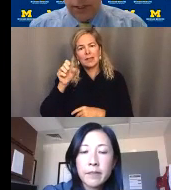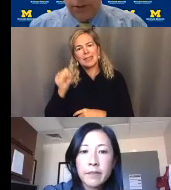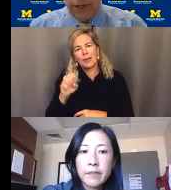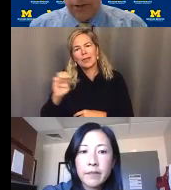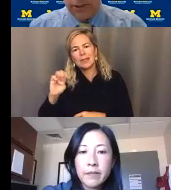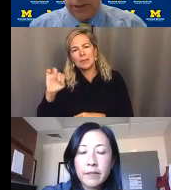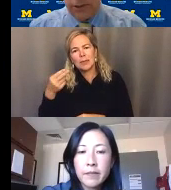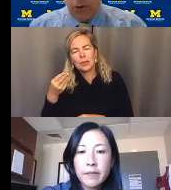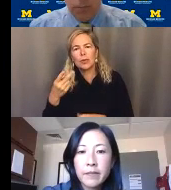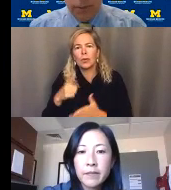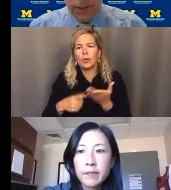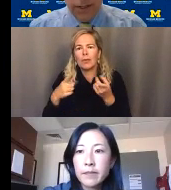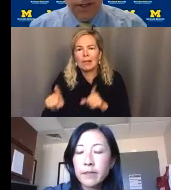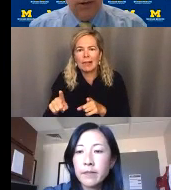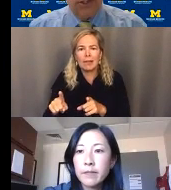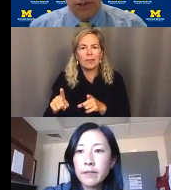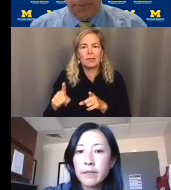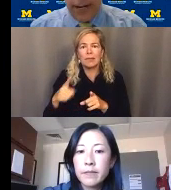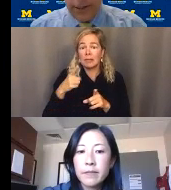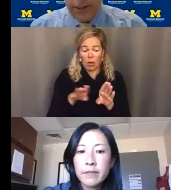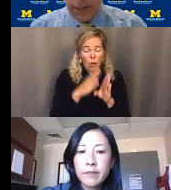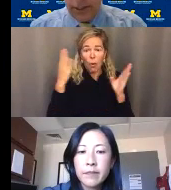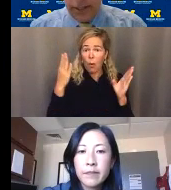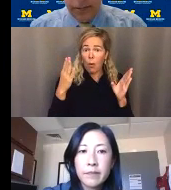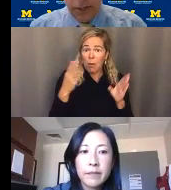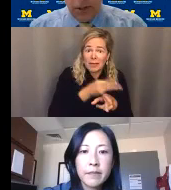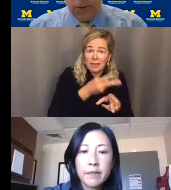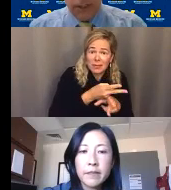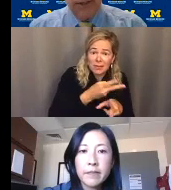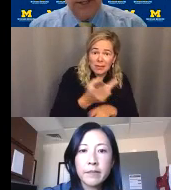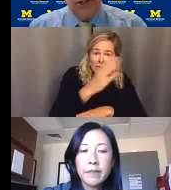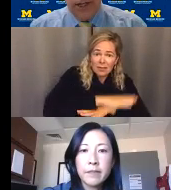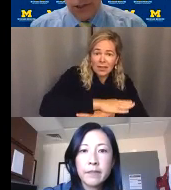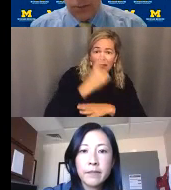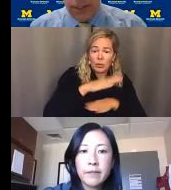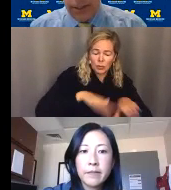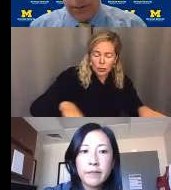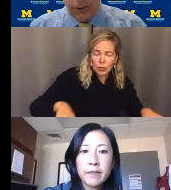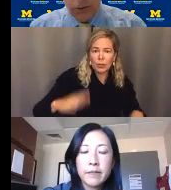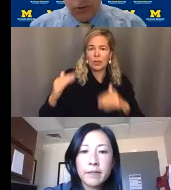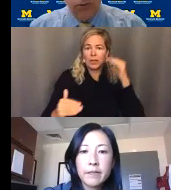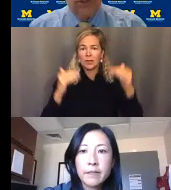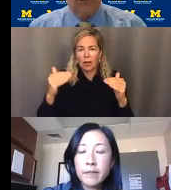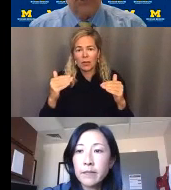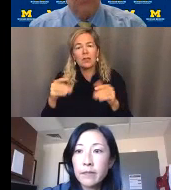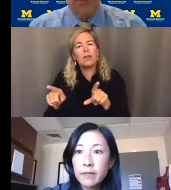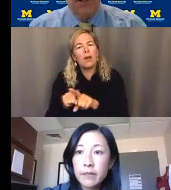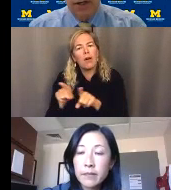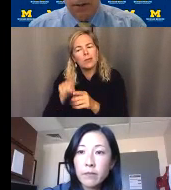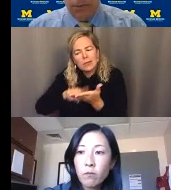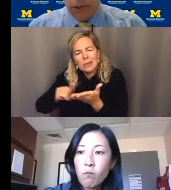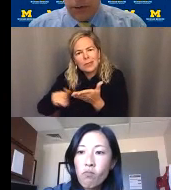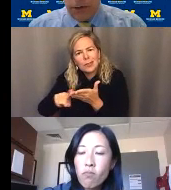schools and elder care centers are open, and what's their capacity, things like that. We're looking at the educational plans for those school districts